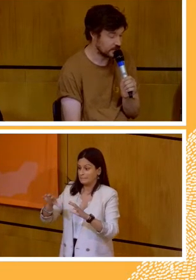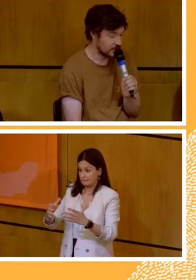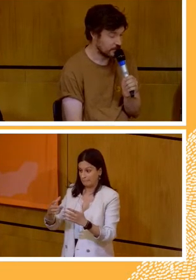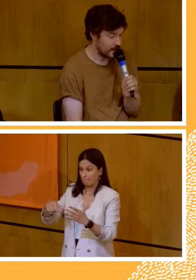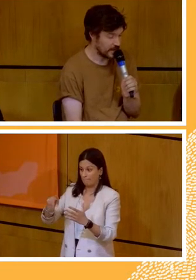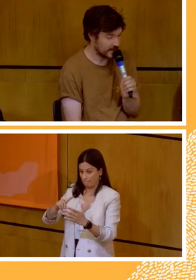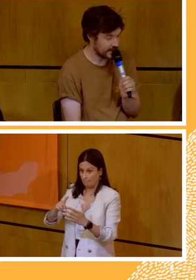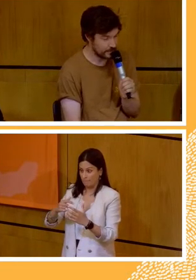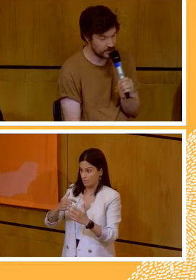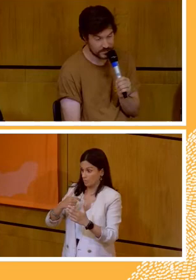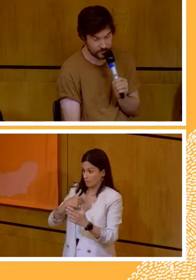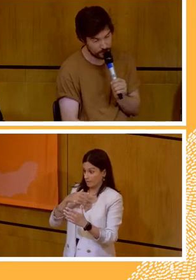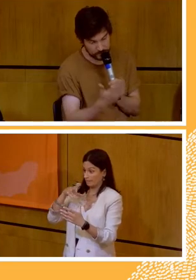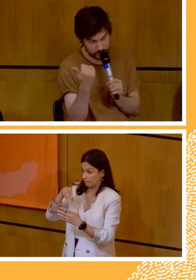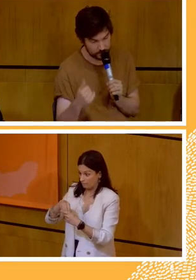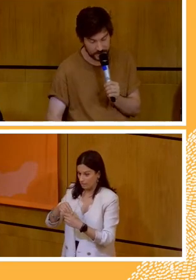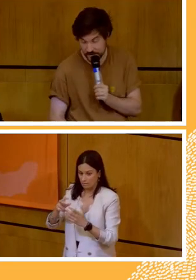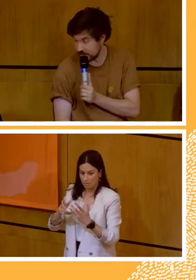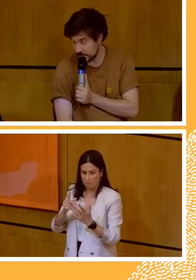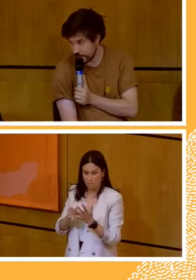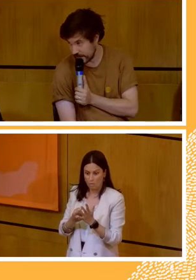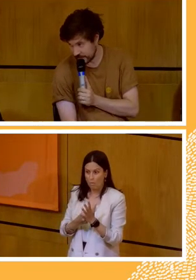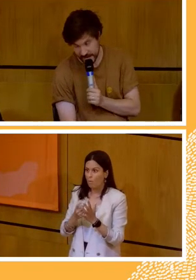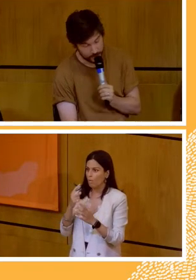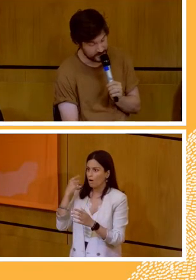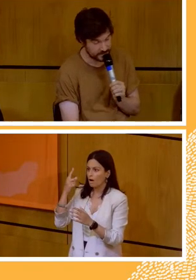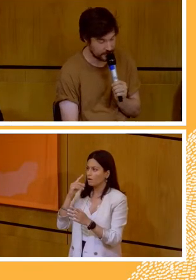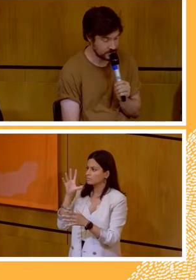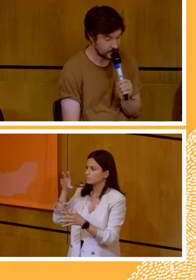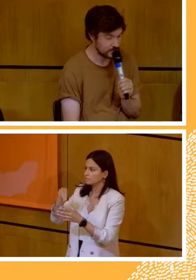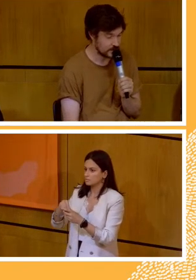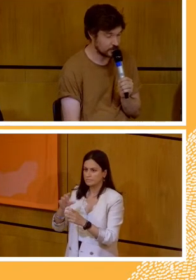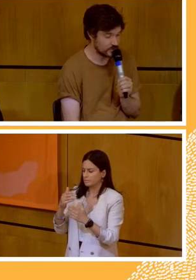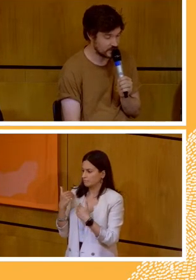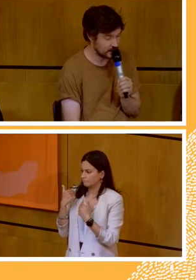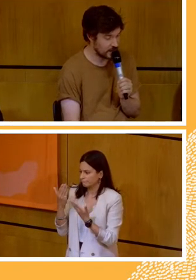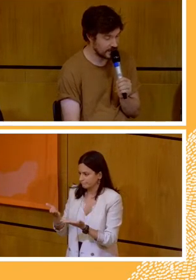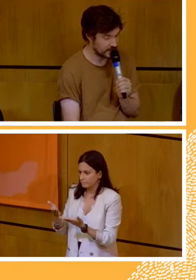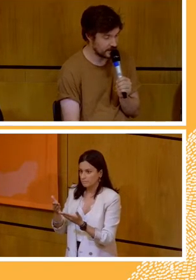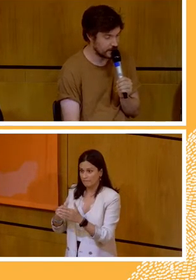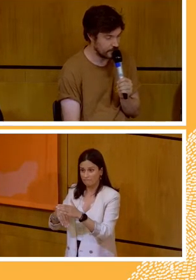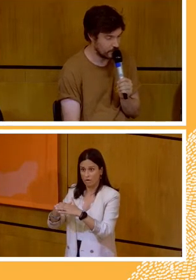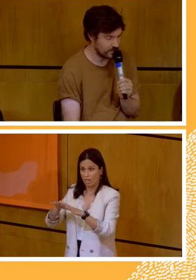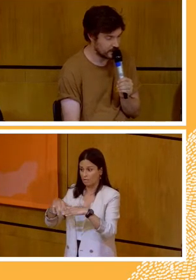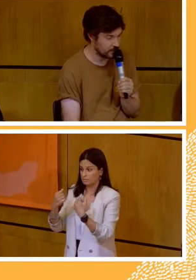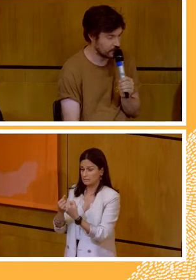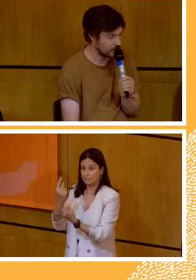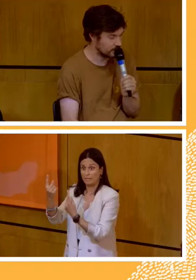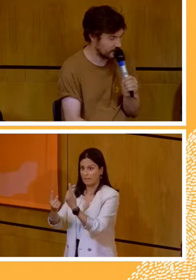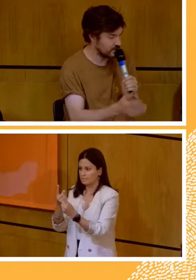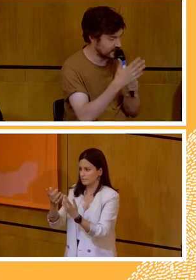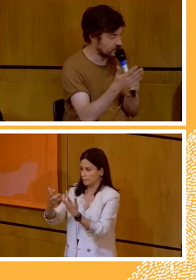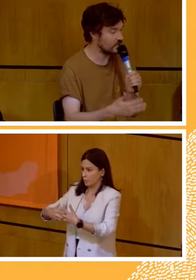done by anybody from London going over there or anything. It was done almost entirely with the equipment that we sent you